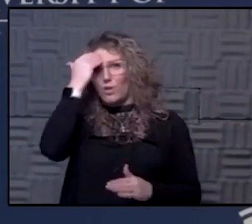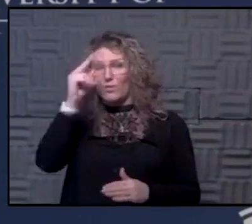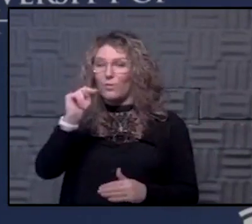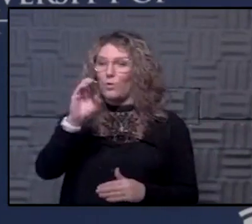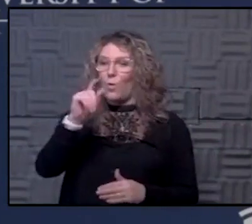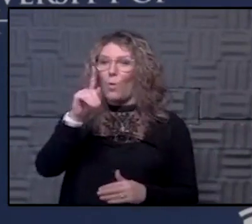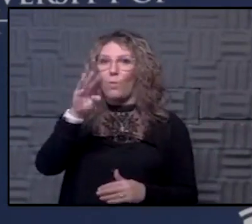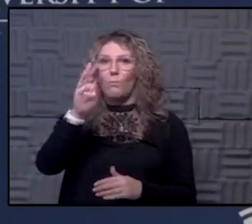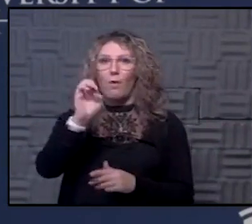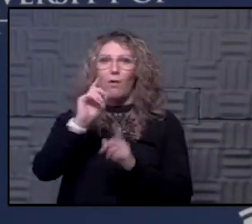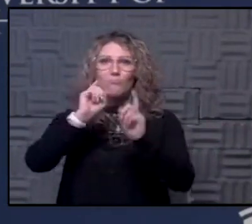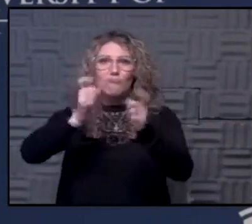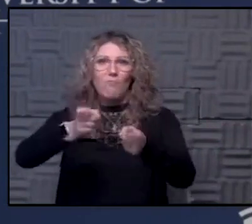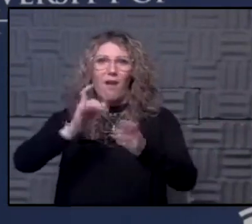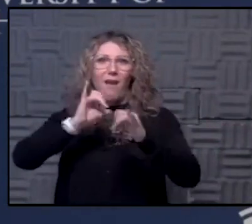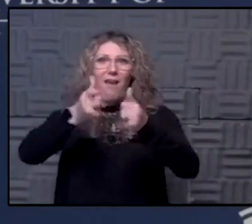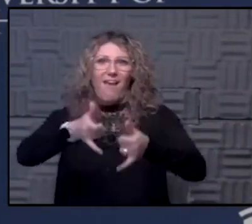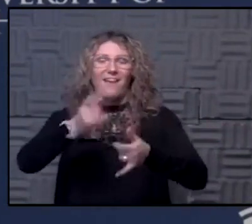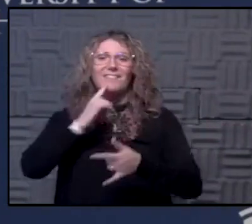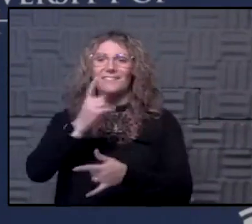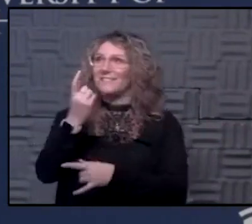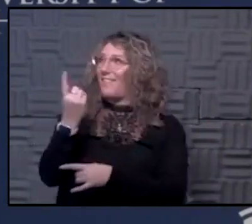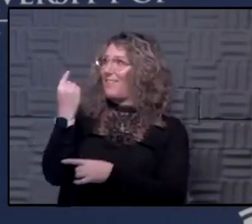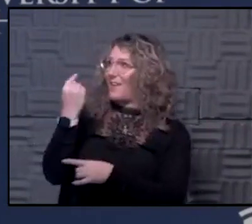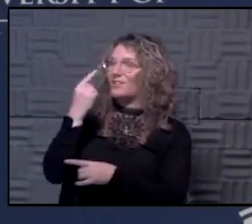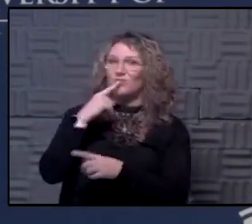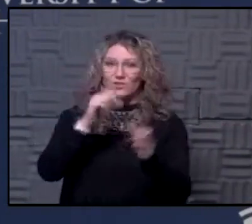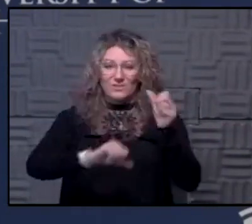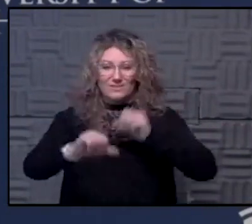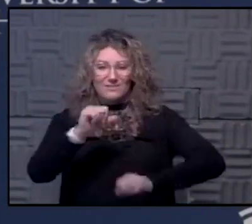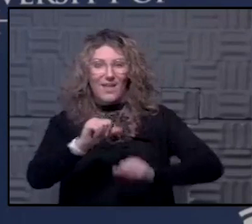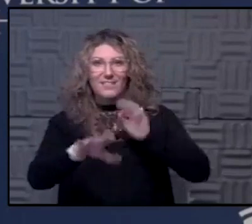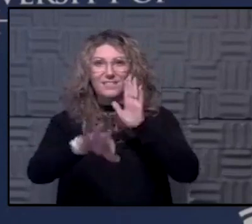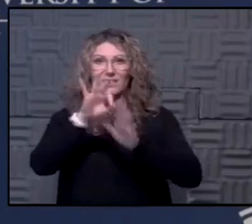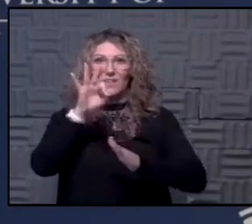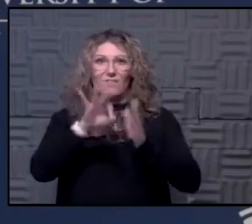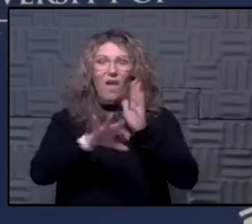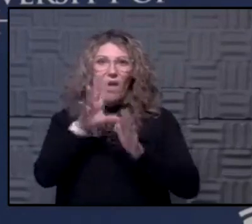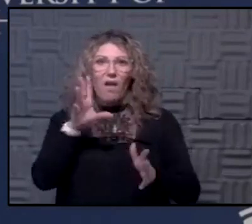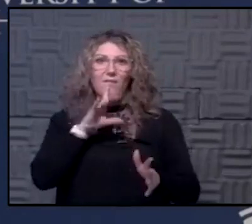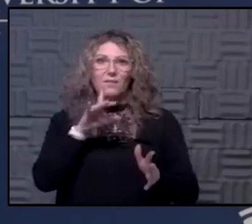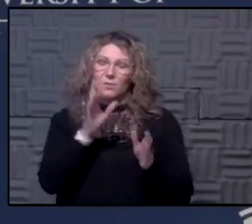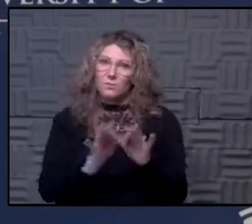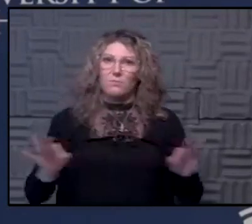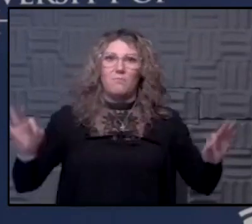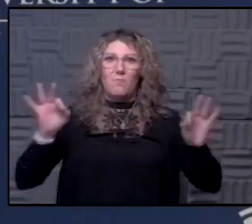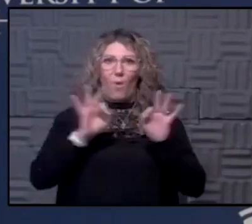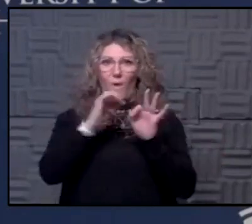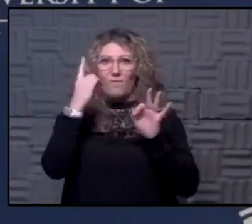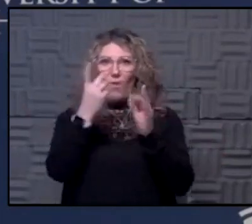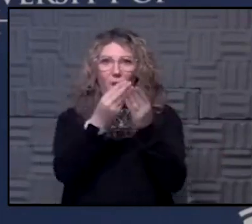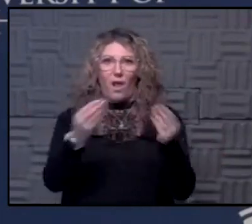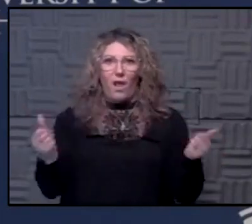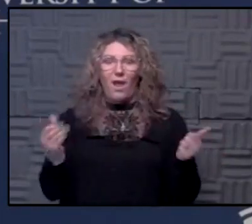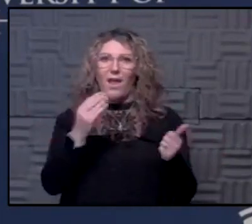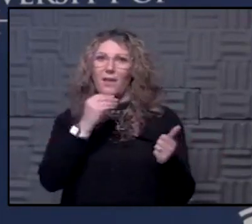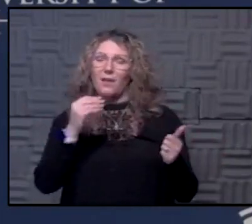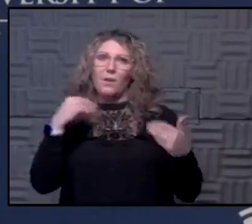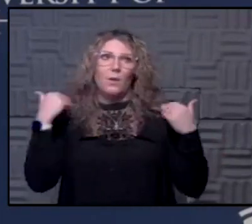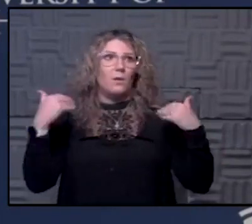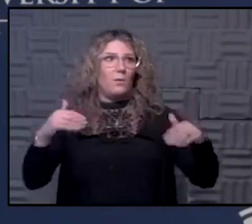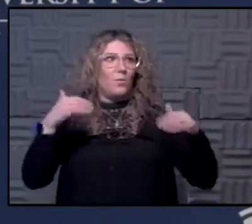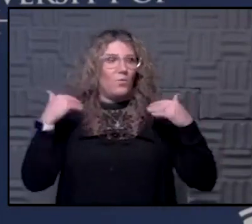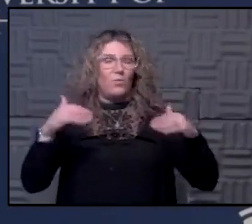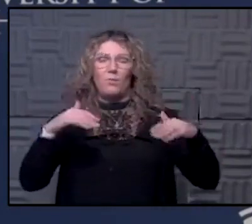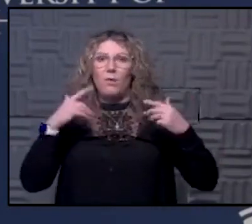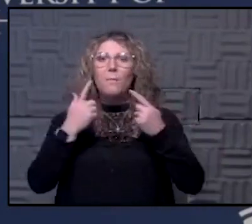Prize for Science last year went to the scientists who helped make some of the discoveries that were critical for this. So So it's really been one of those monumental